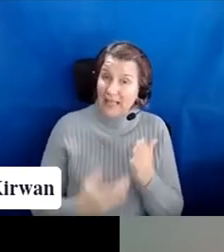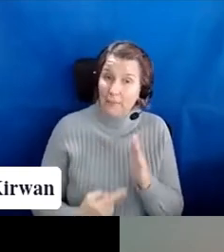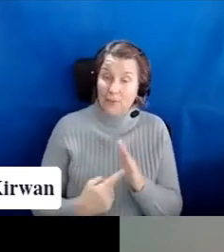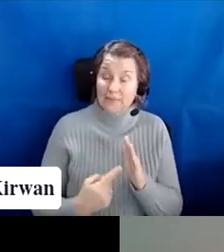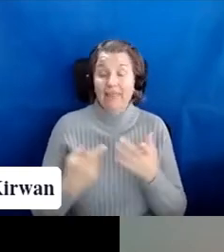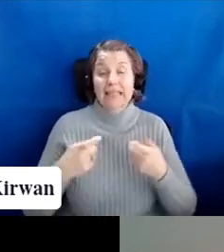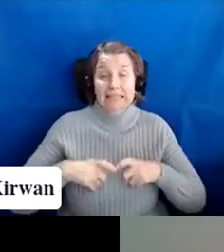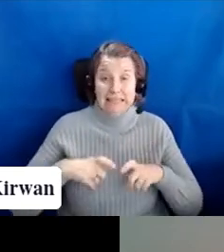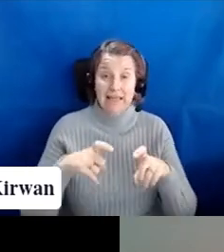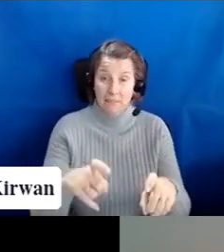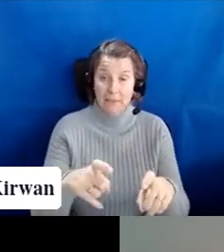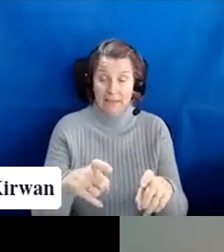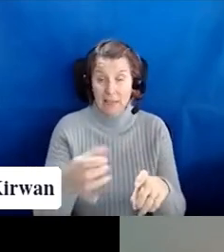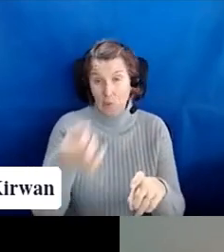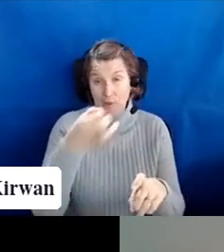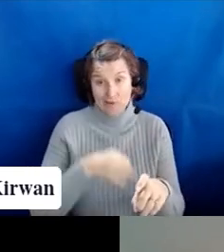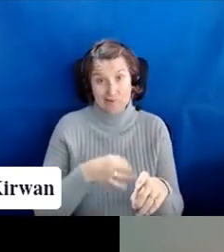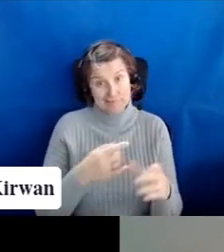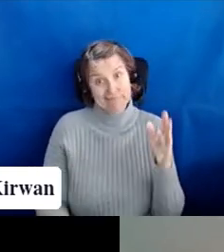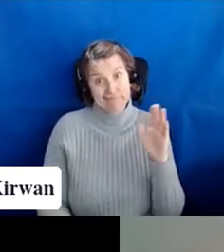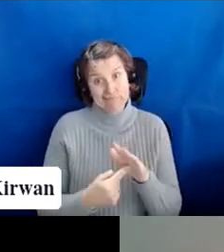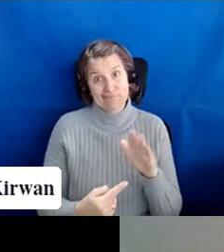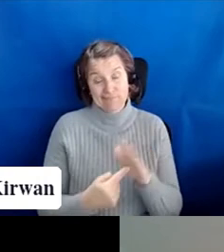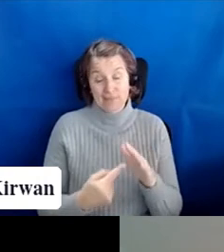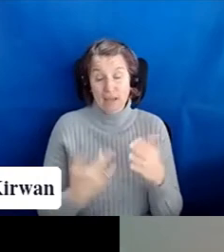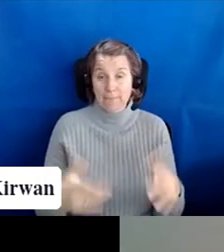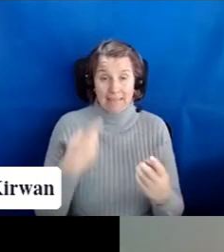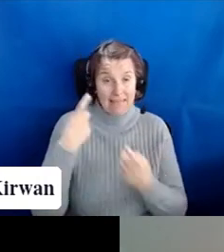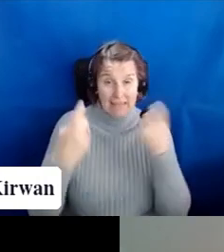sustainability question is key, and I think thinking about things